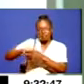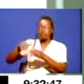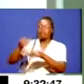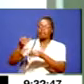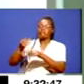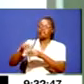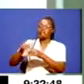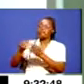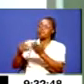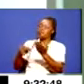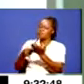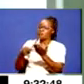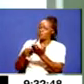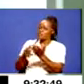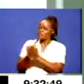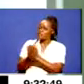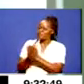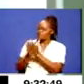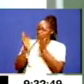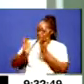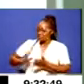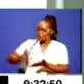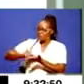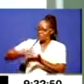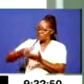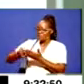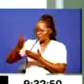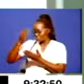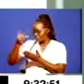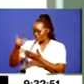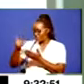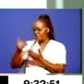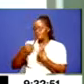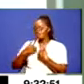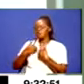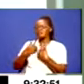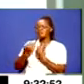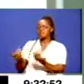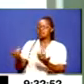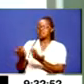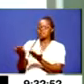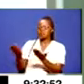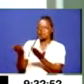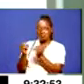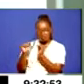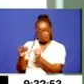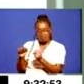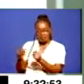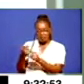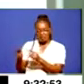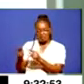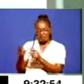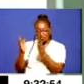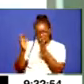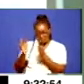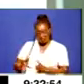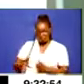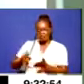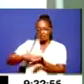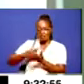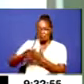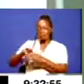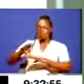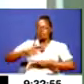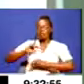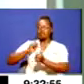challenges. And how much we put in human resource? Mm-hmm. Because you can have the equipment, but if there are no human resource competent enough to handle them,